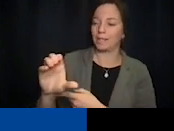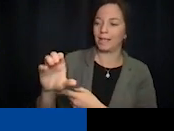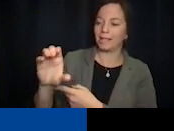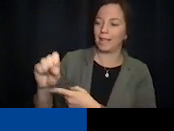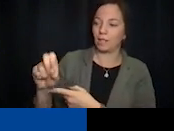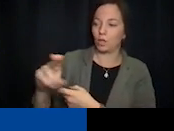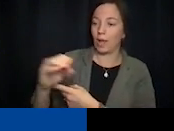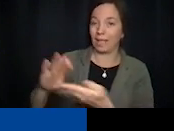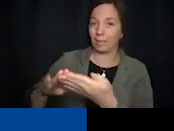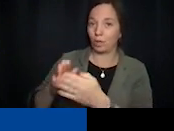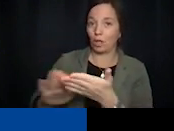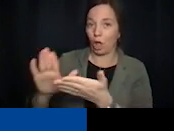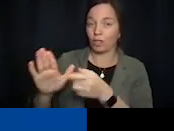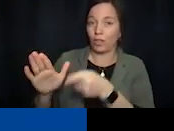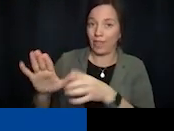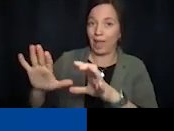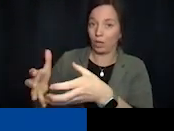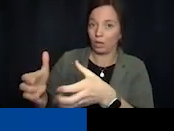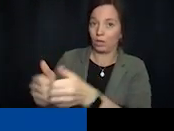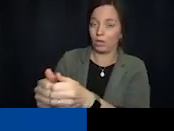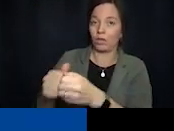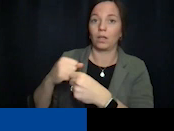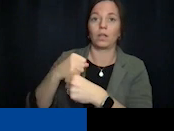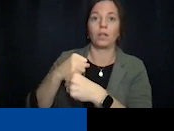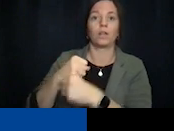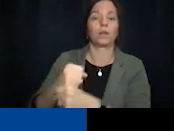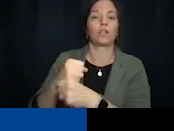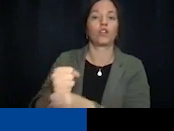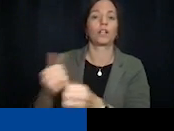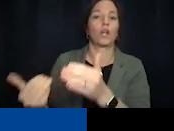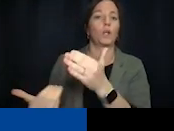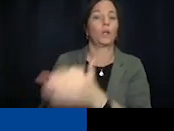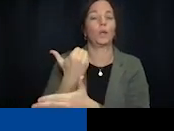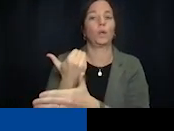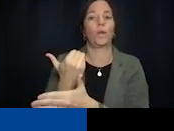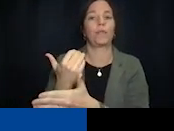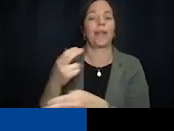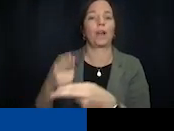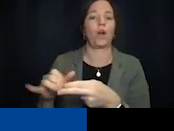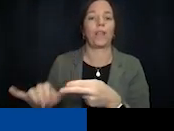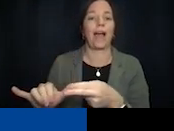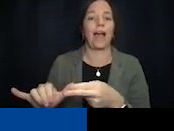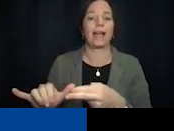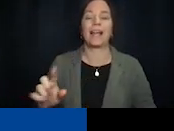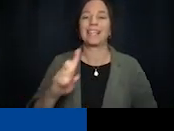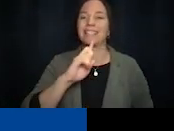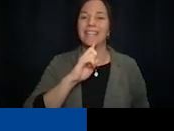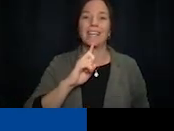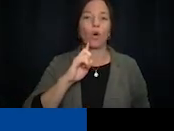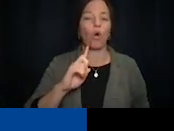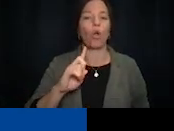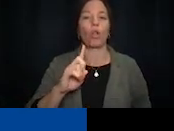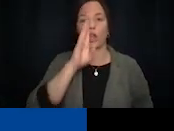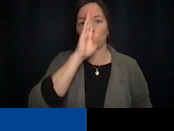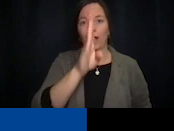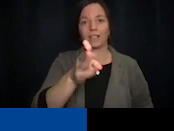colleges, to construct a new, what they're calling singular, it really should just be single, transfer pathway